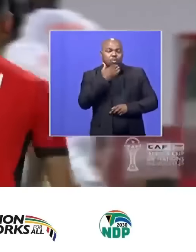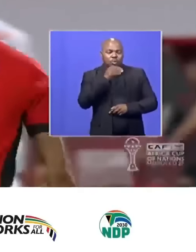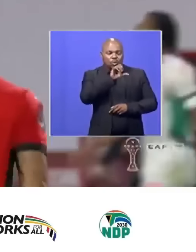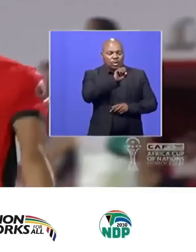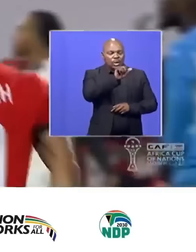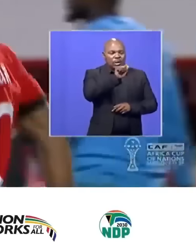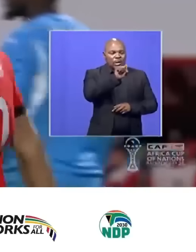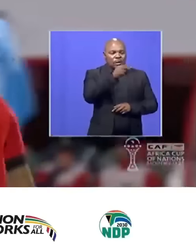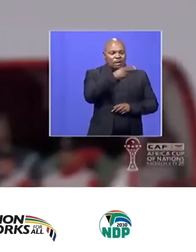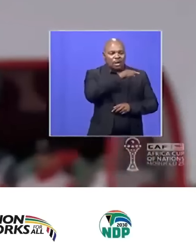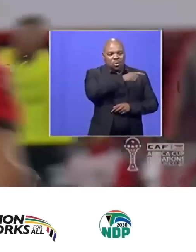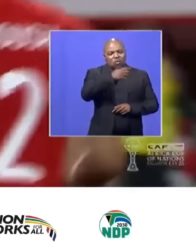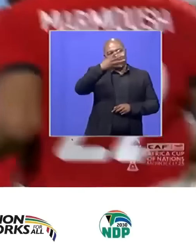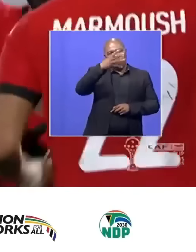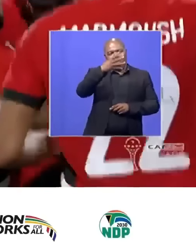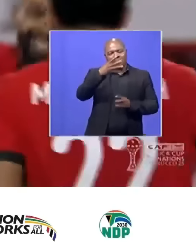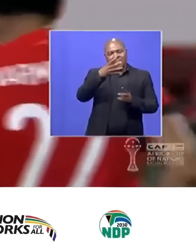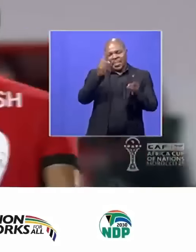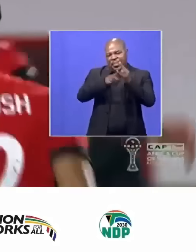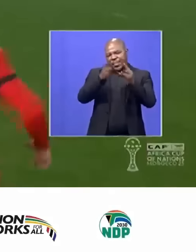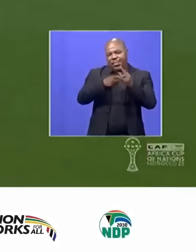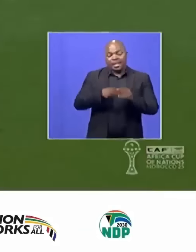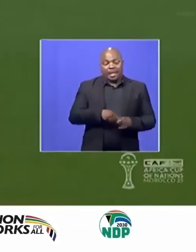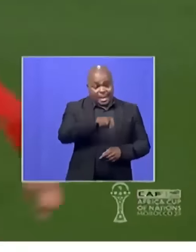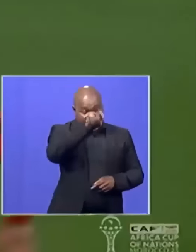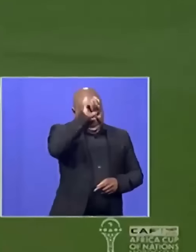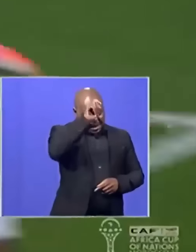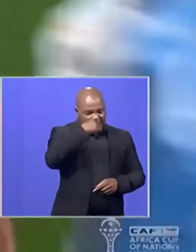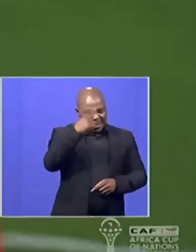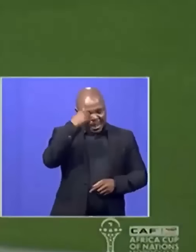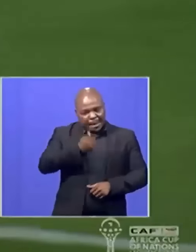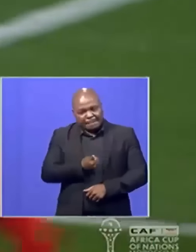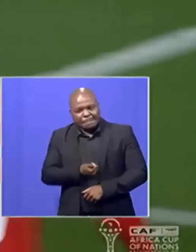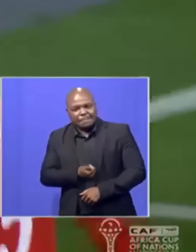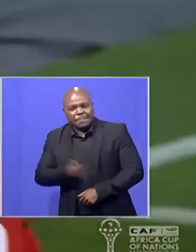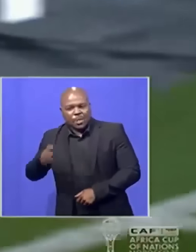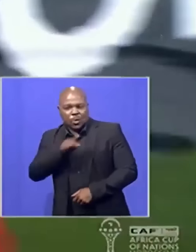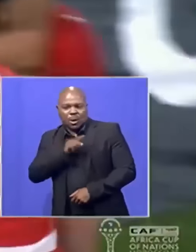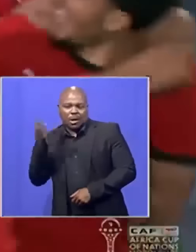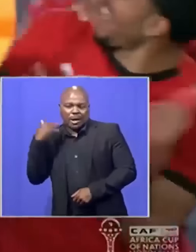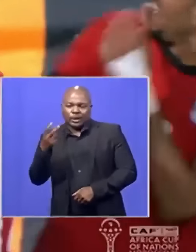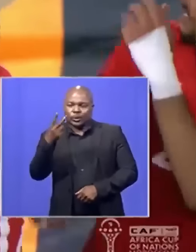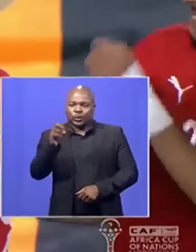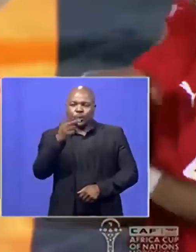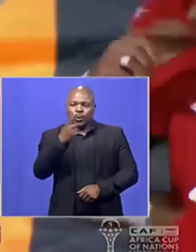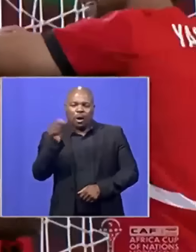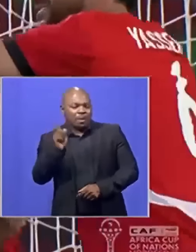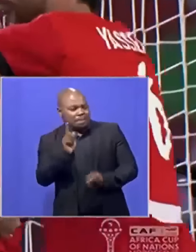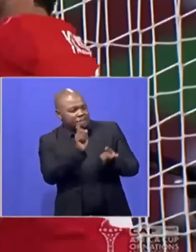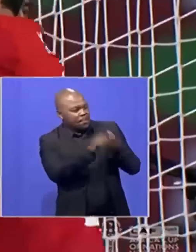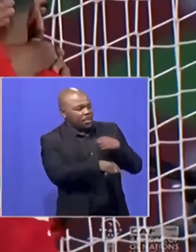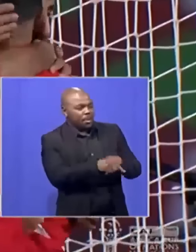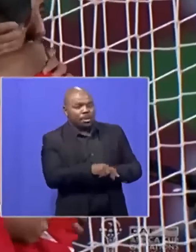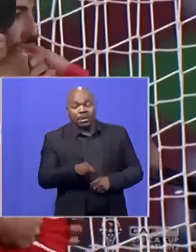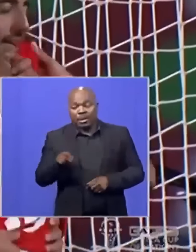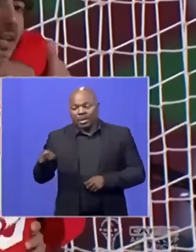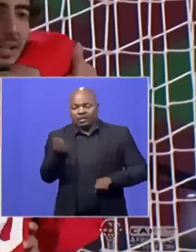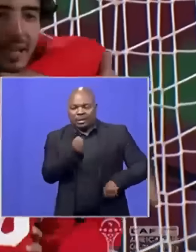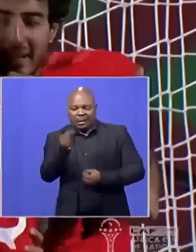ye. Egypt e golofela gore e tla itefeletša go phenyo ya bona ya 2021 morago ga go šašarwa ke Senegal ka